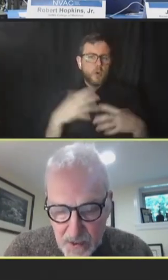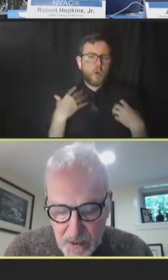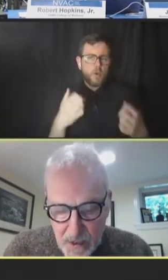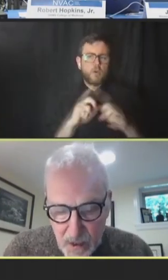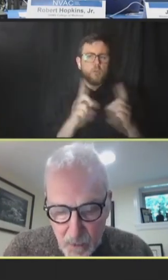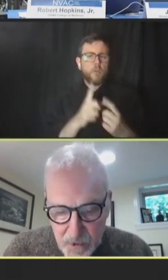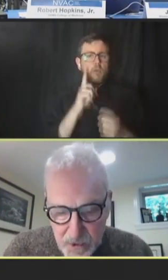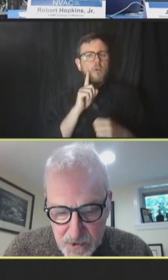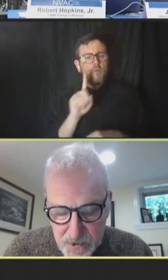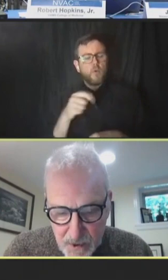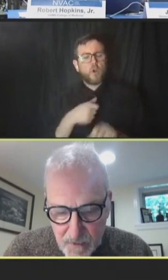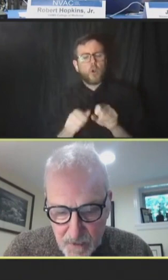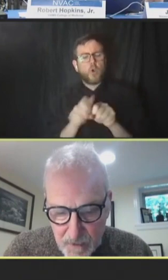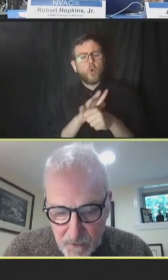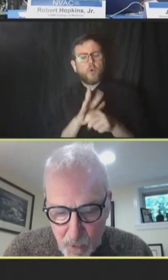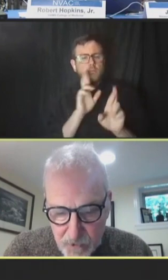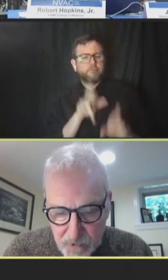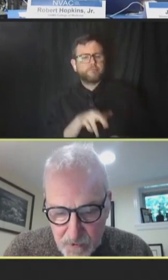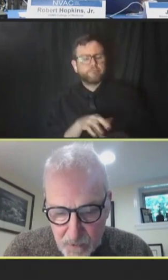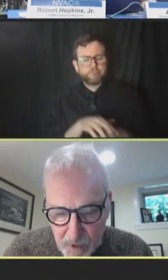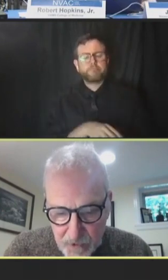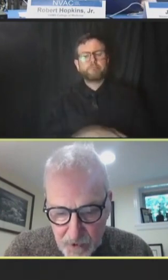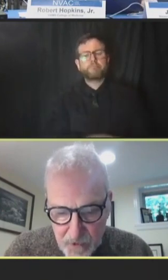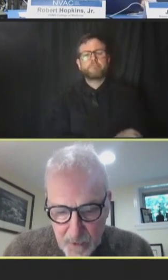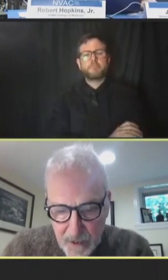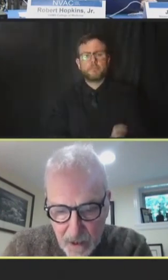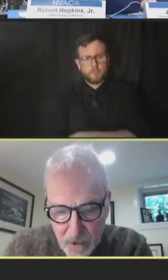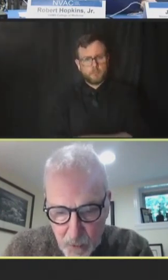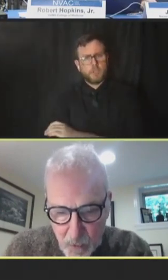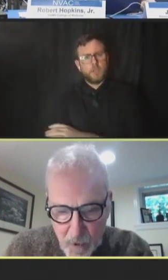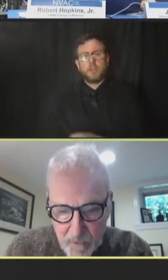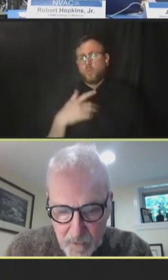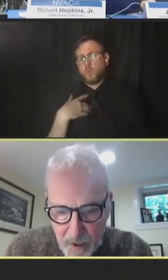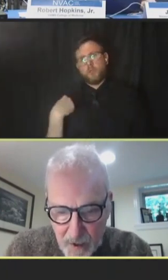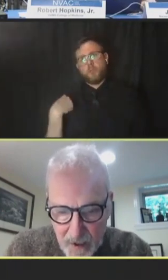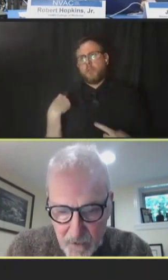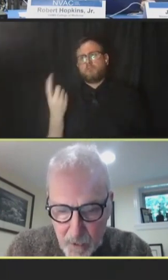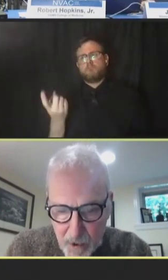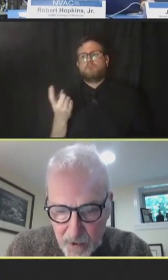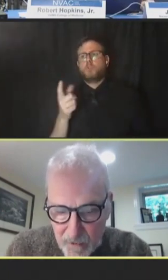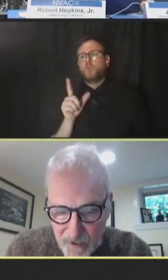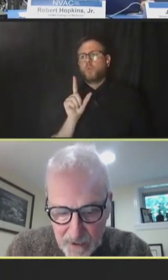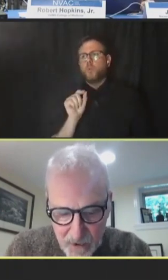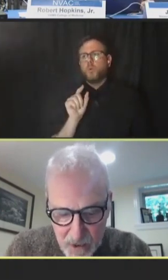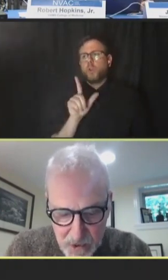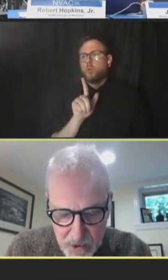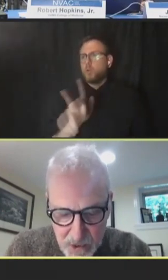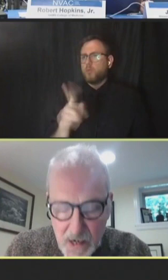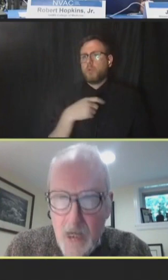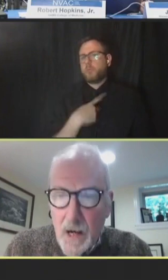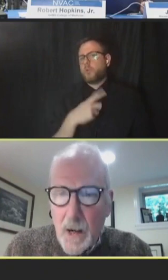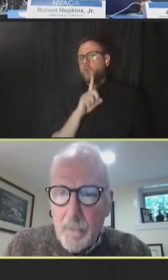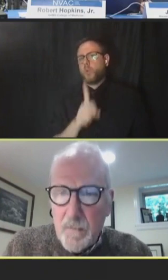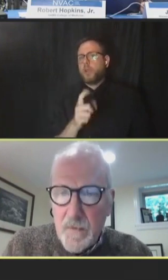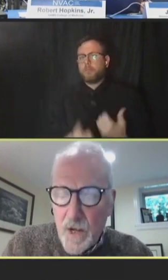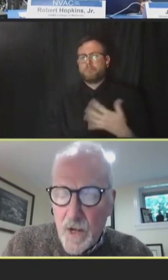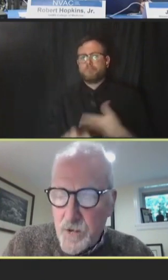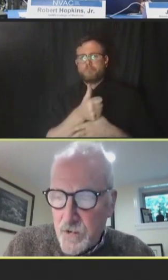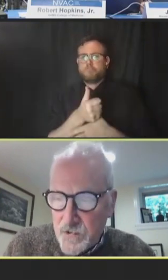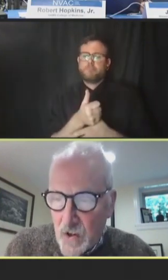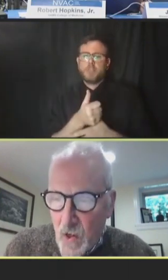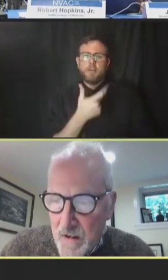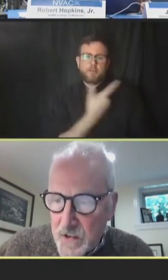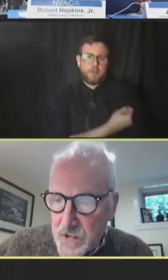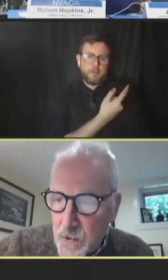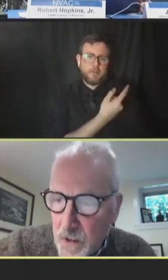response, which is of course, really since the beginning of 21, had a heavy priority on vaccinations. NACHO